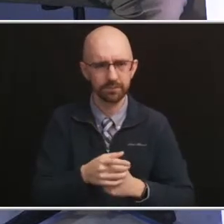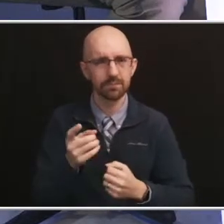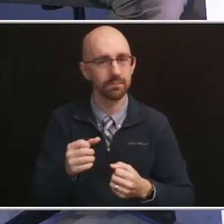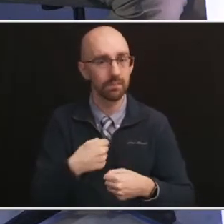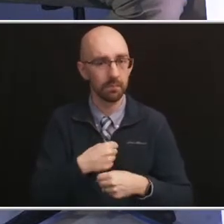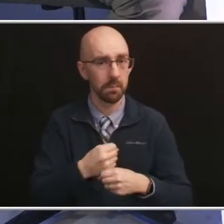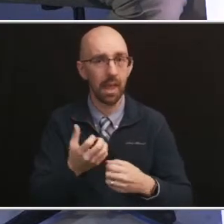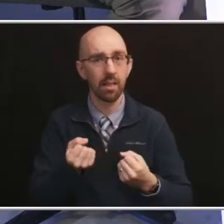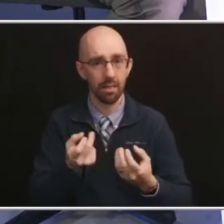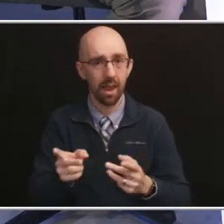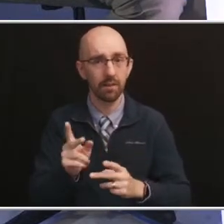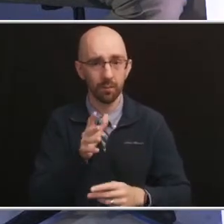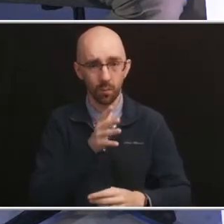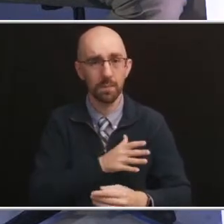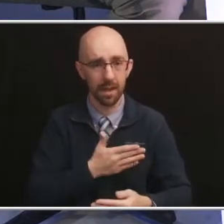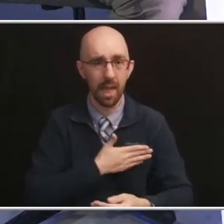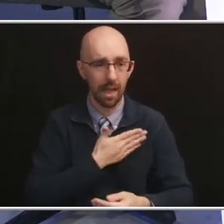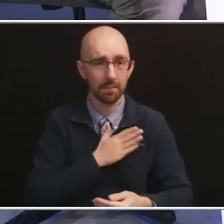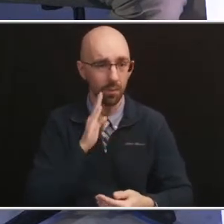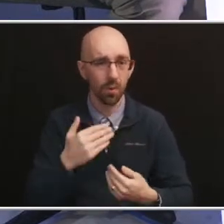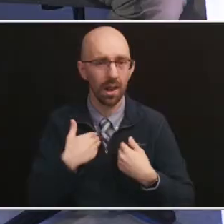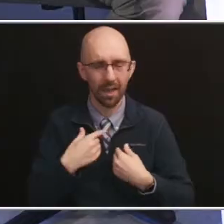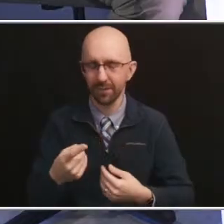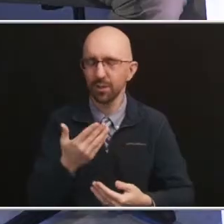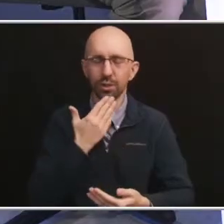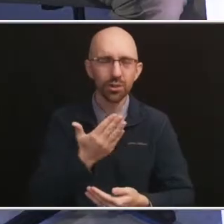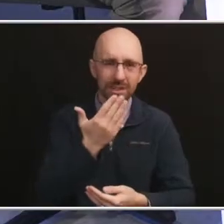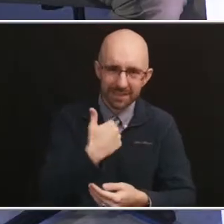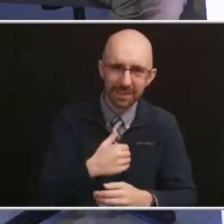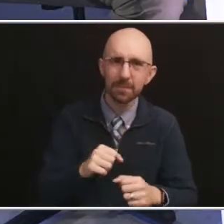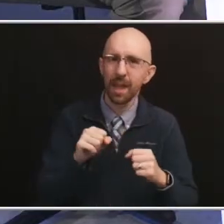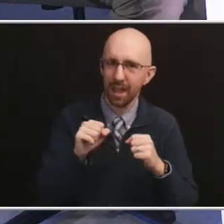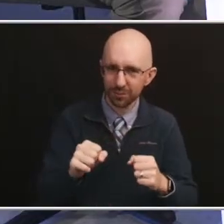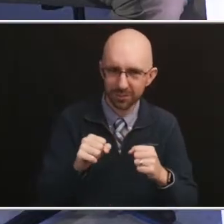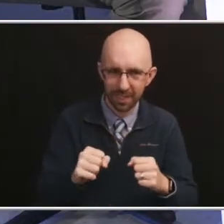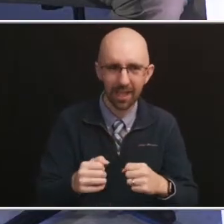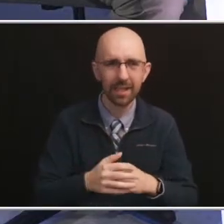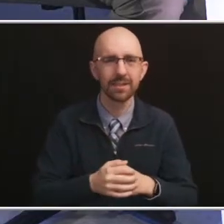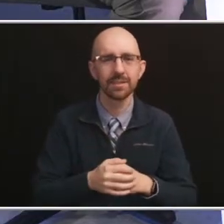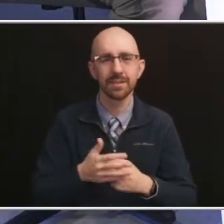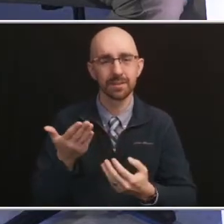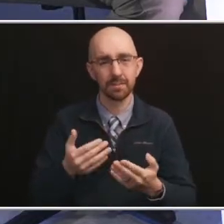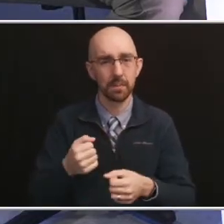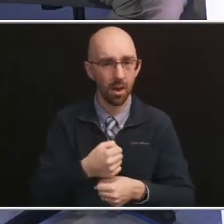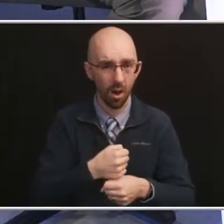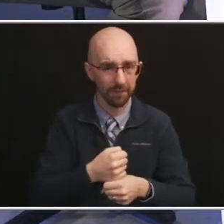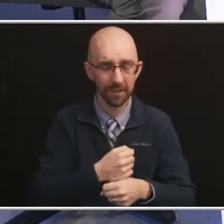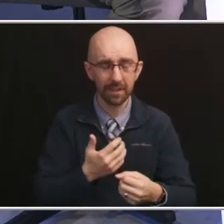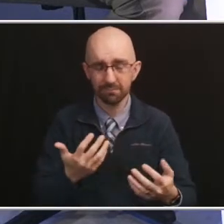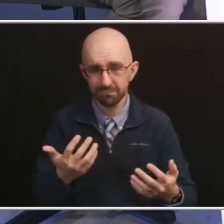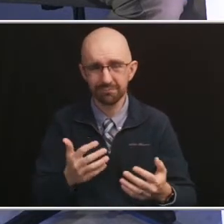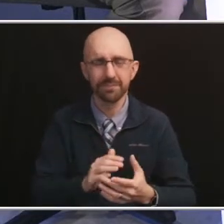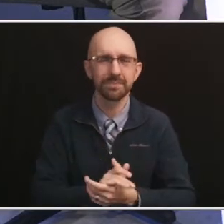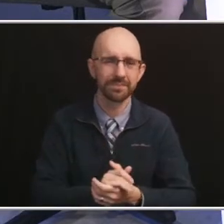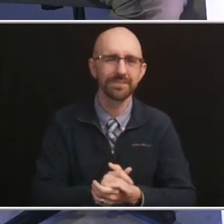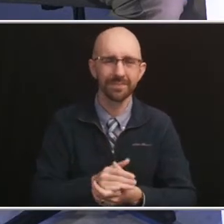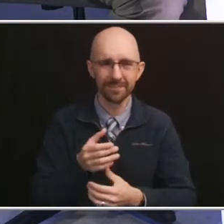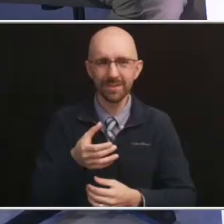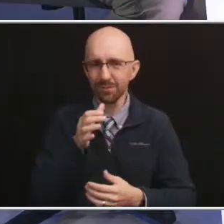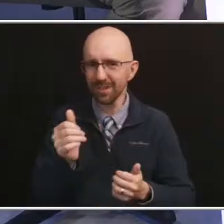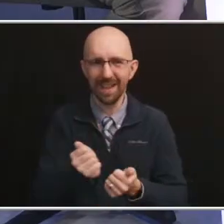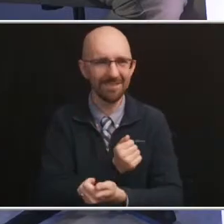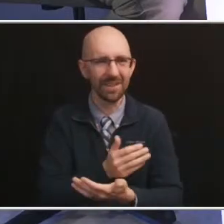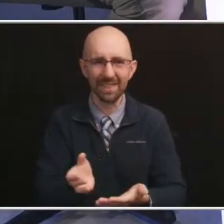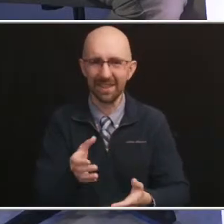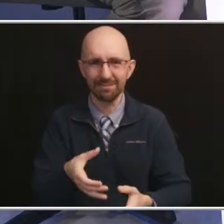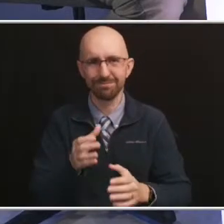If you said that, but Good sleep, exercise. In increments, right. Maybe coffee. Right. I'm doing everything. Yeah. Patty